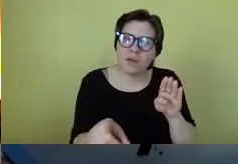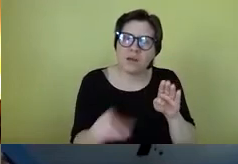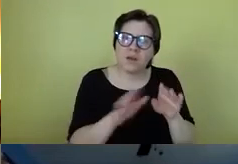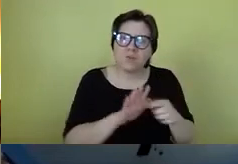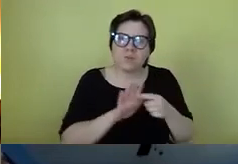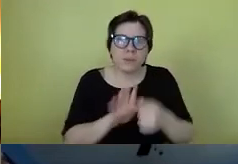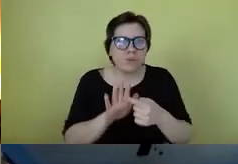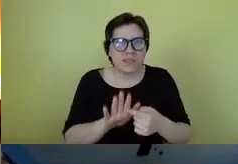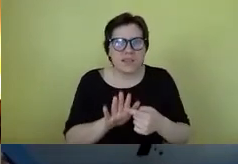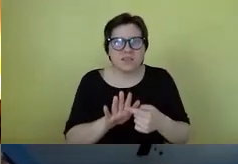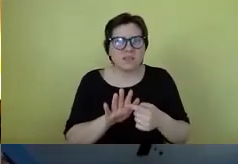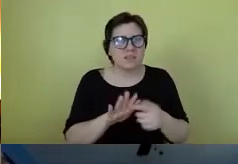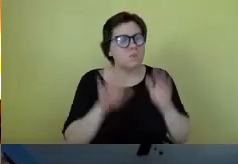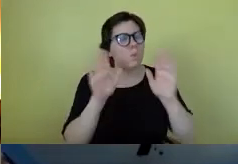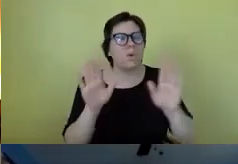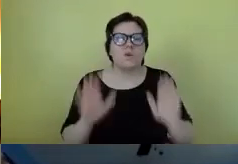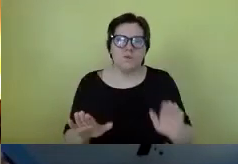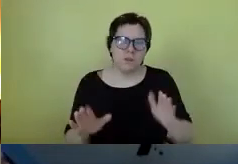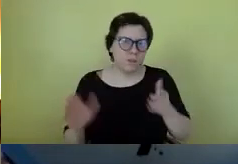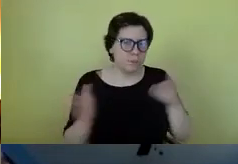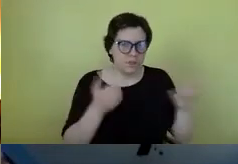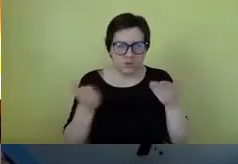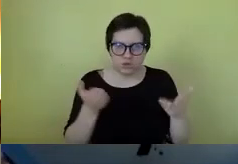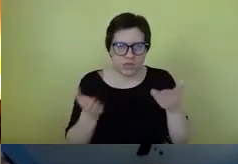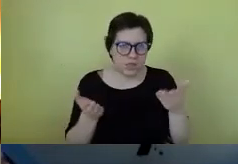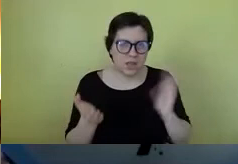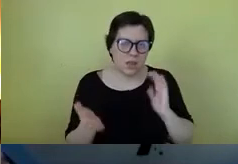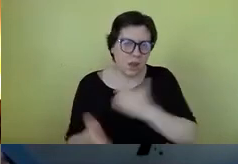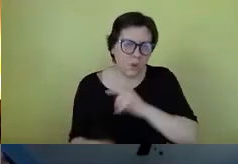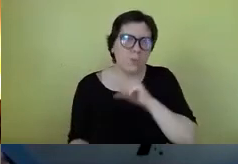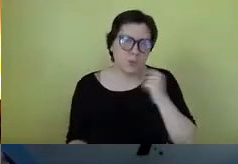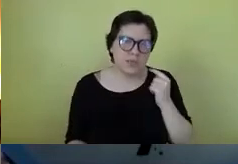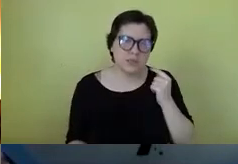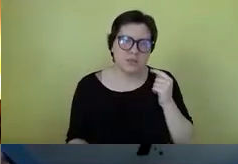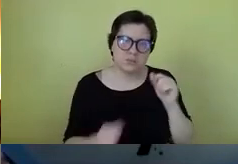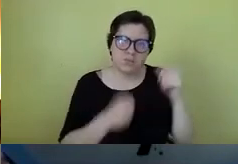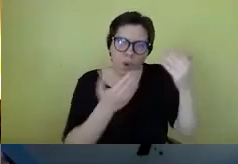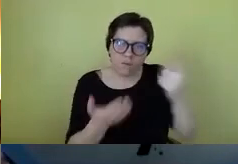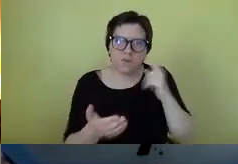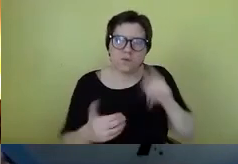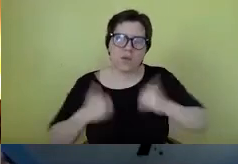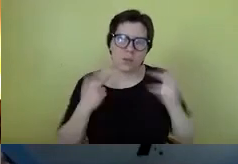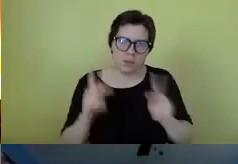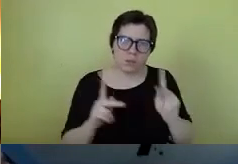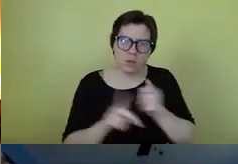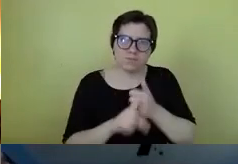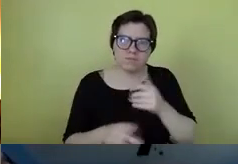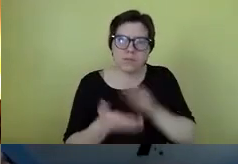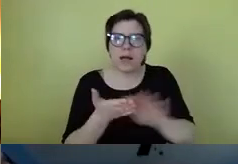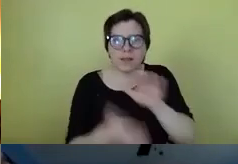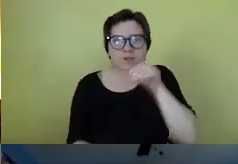the wonderful ministry that our priests offer to young people in the college age